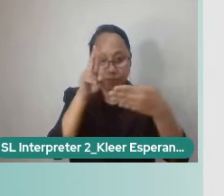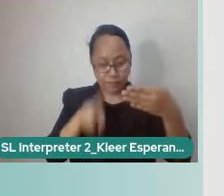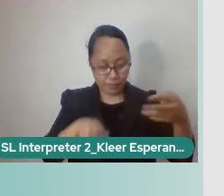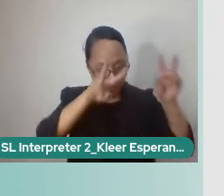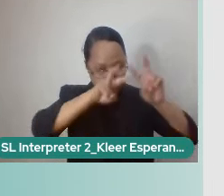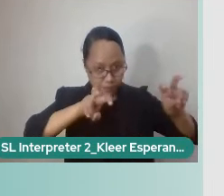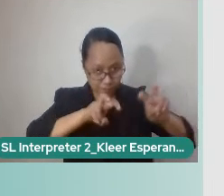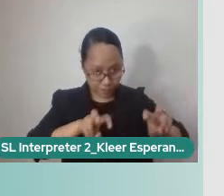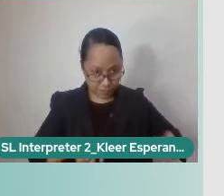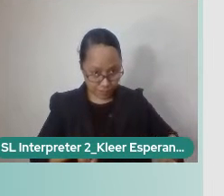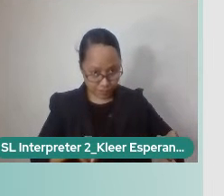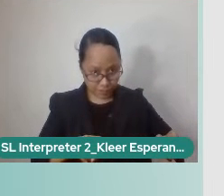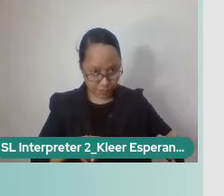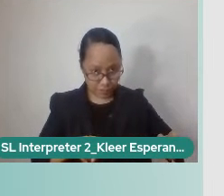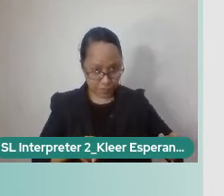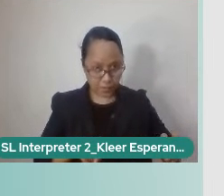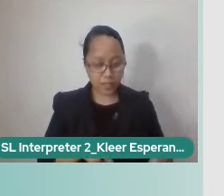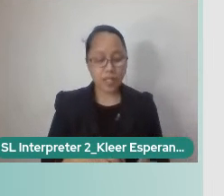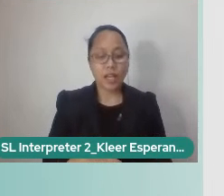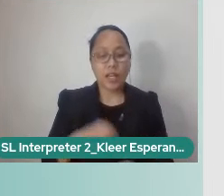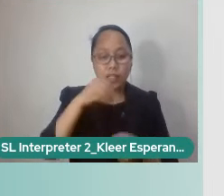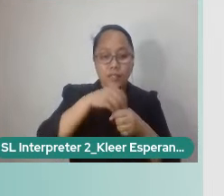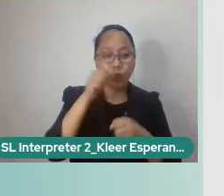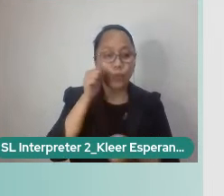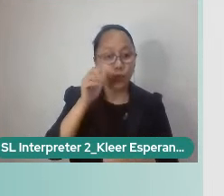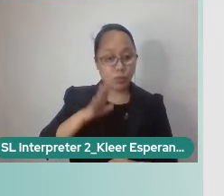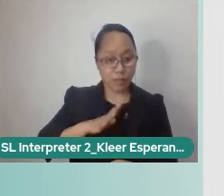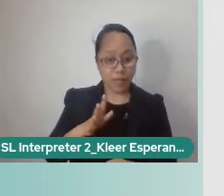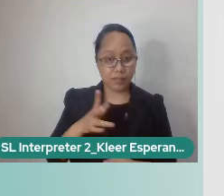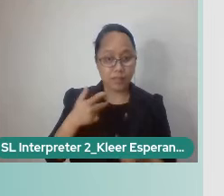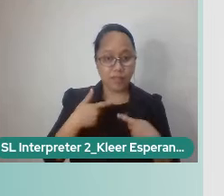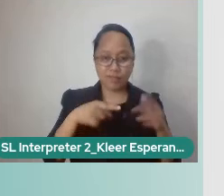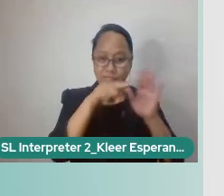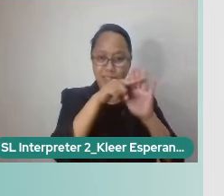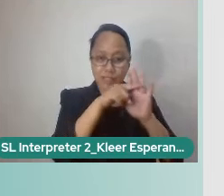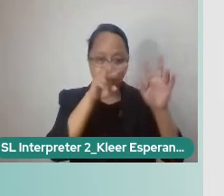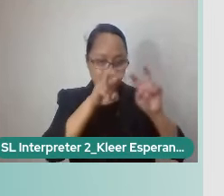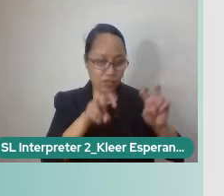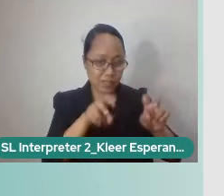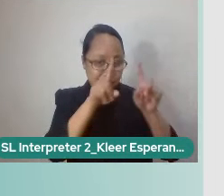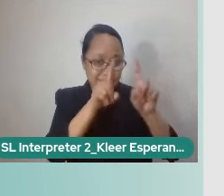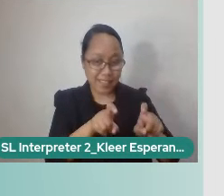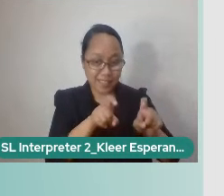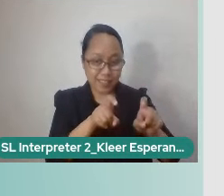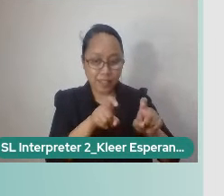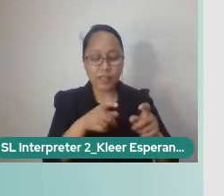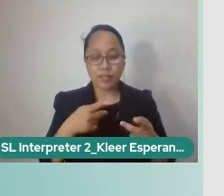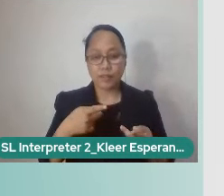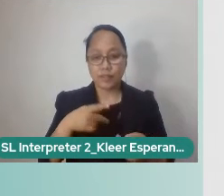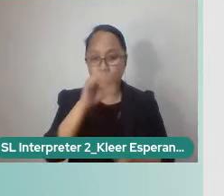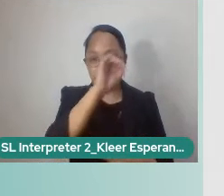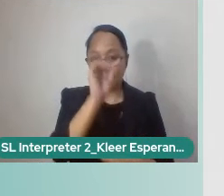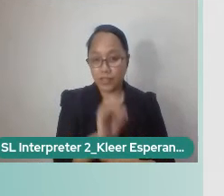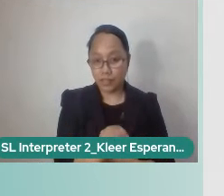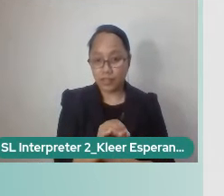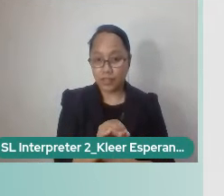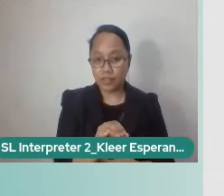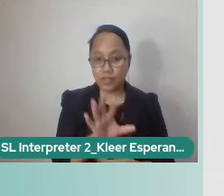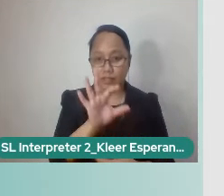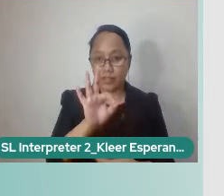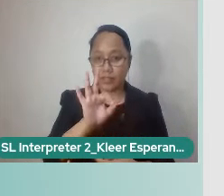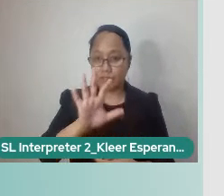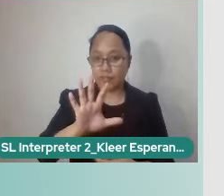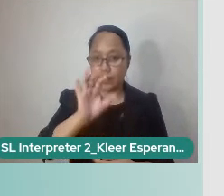in women who tested negative on the right for both tests, you can see that the risks are much lower over time. And this is now